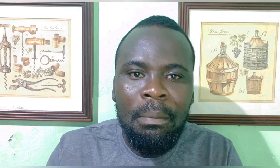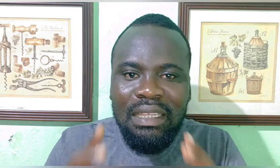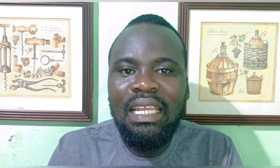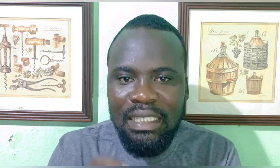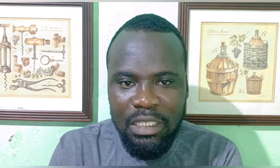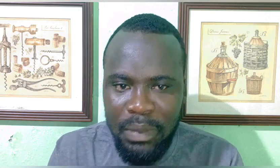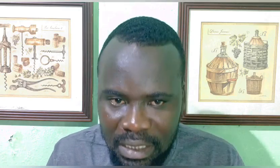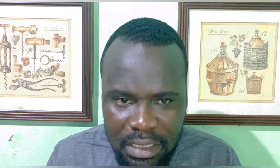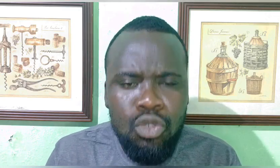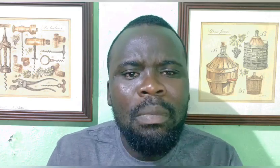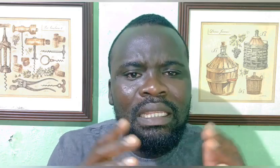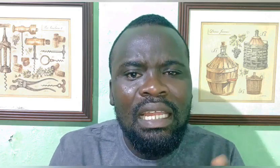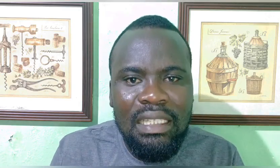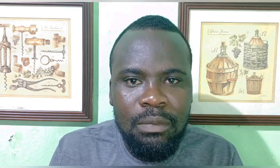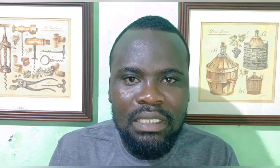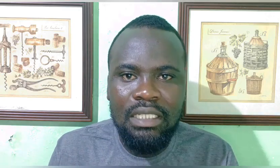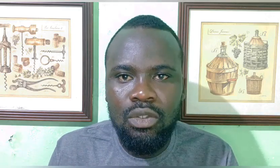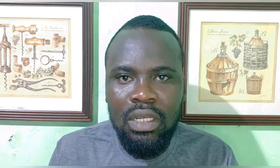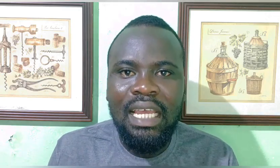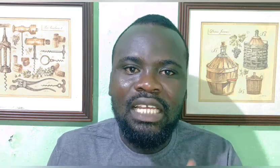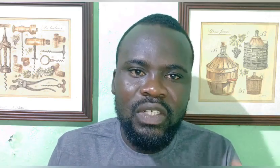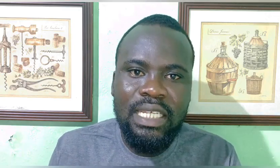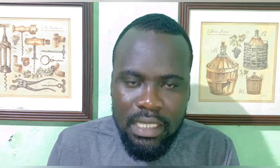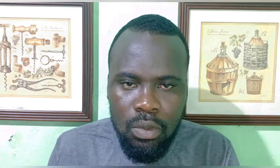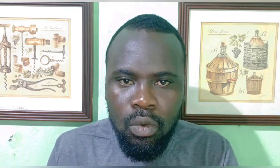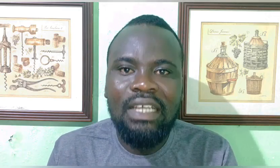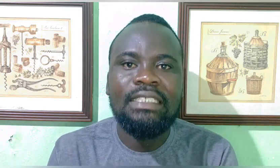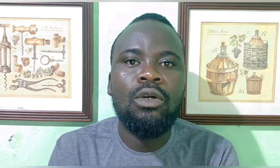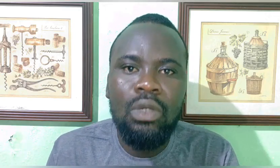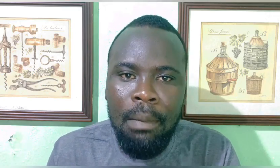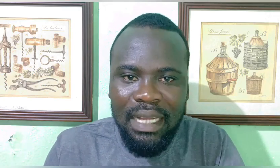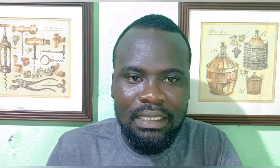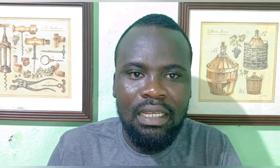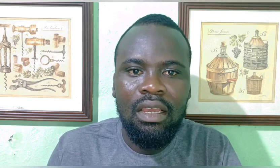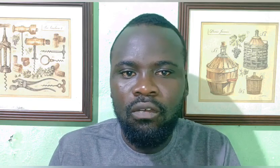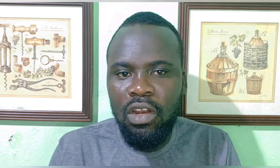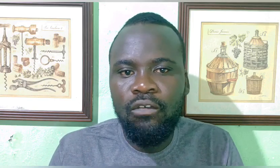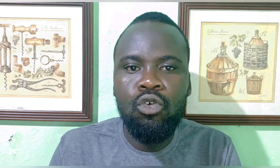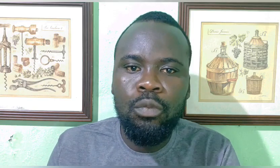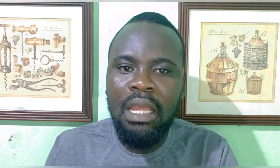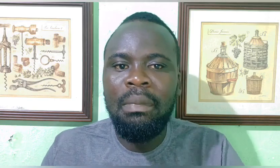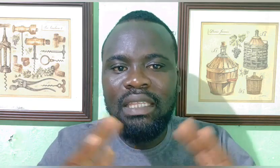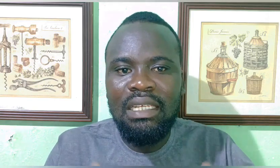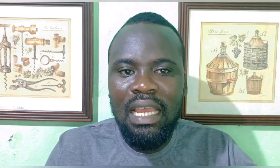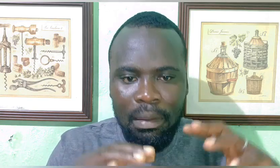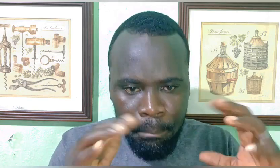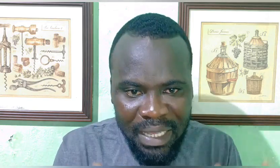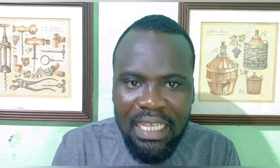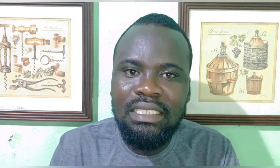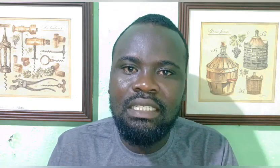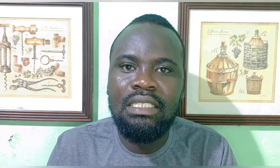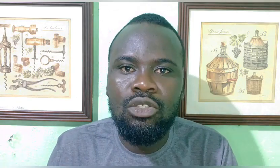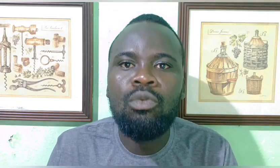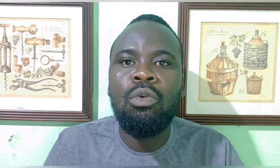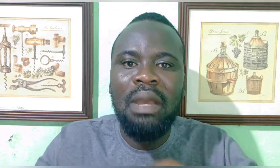no maintain it 30%. It will maintain it 30%, you know. It just says still or a shareholder, but Vodafone Group name maintain the